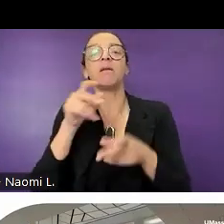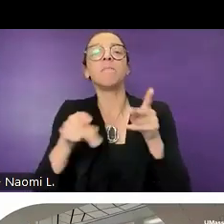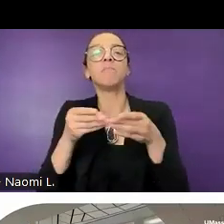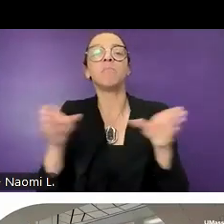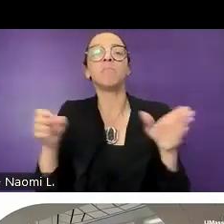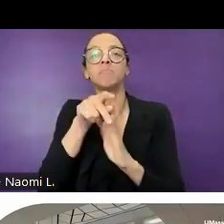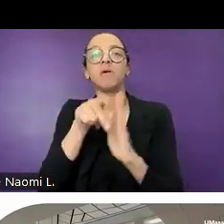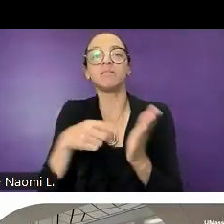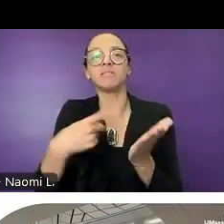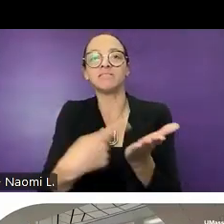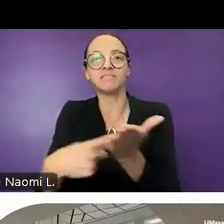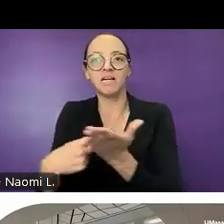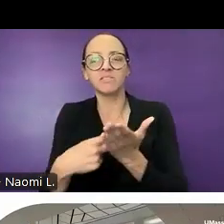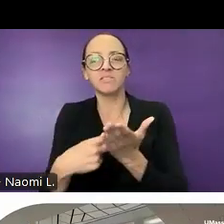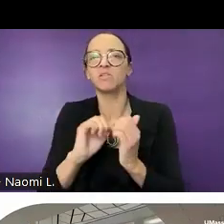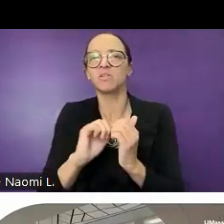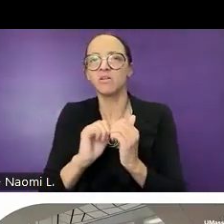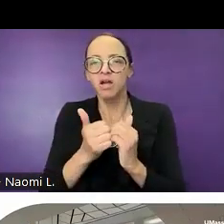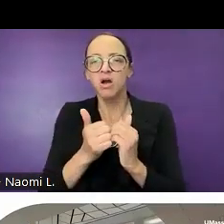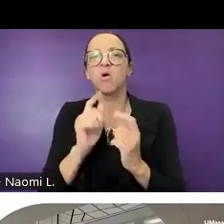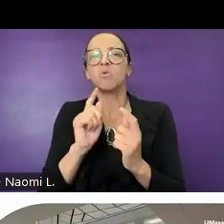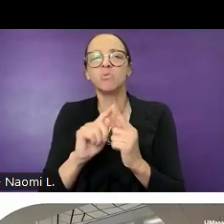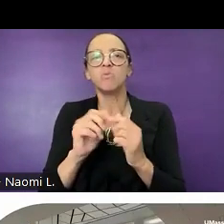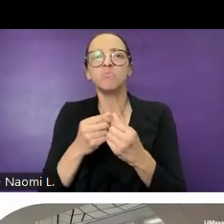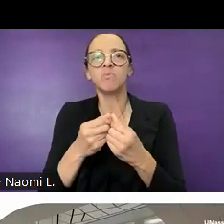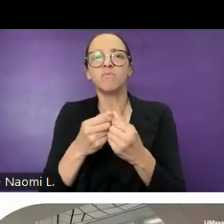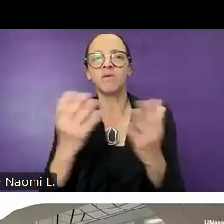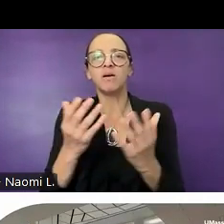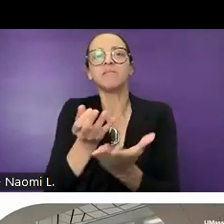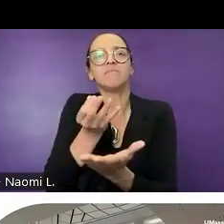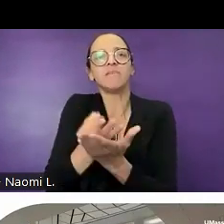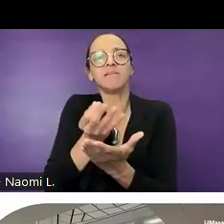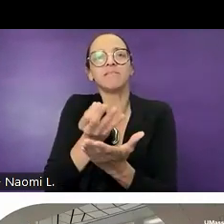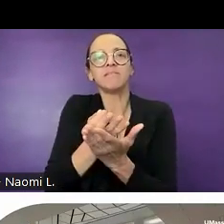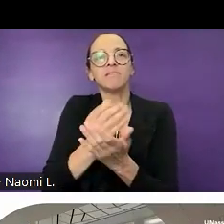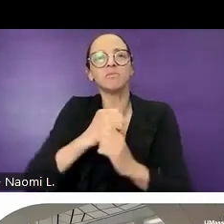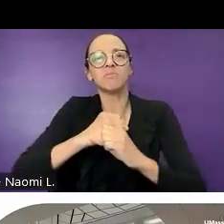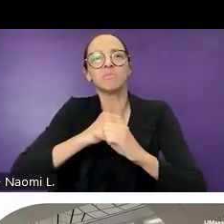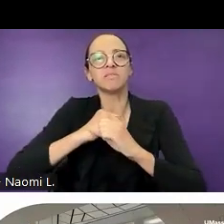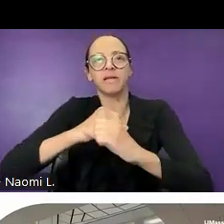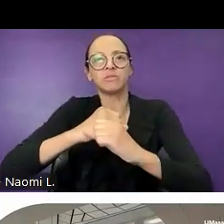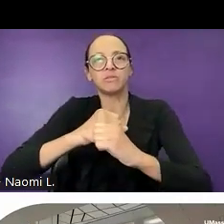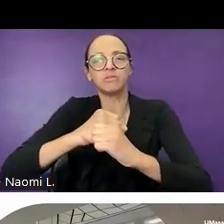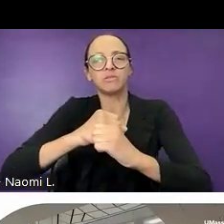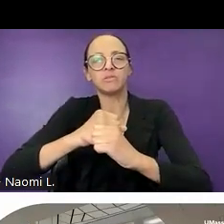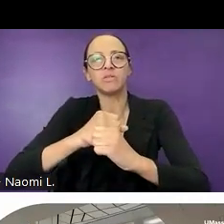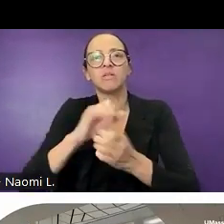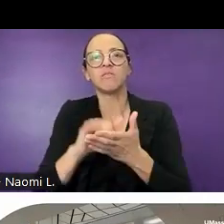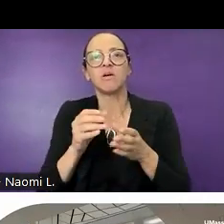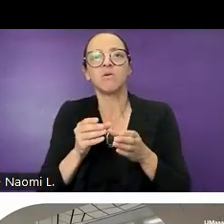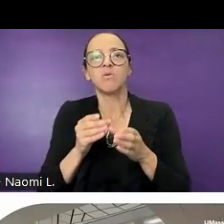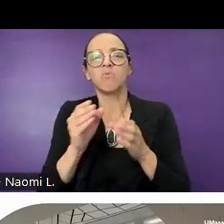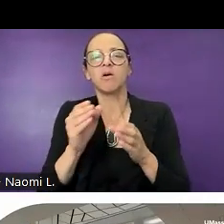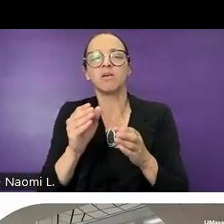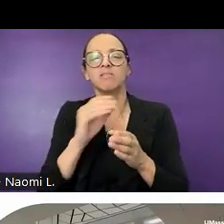for some level of financial protection from potentially devastating LTSS costs. Could I have the